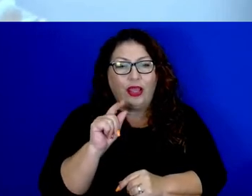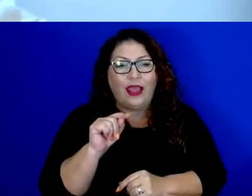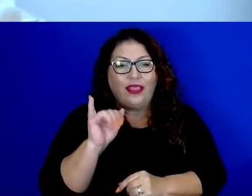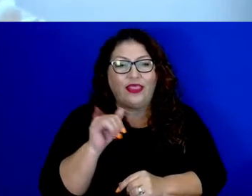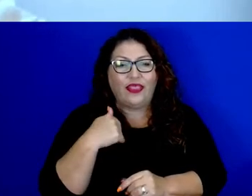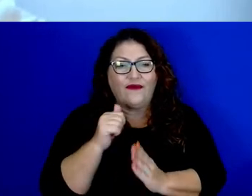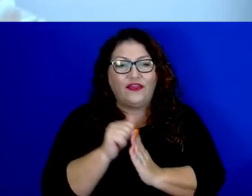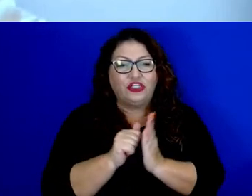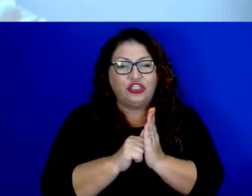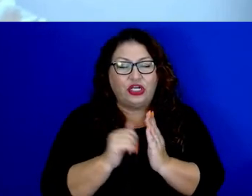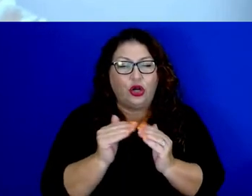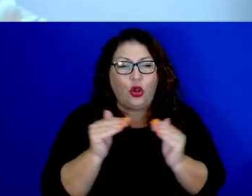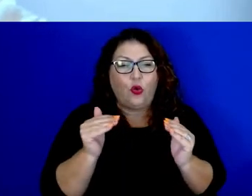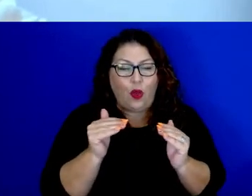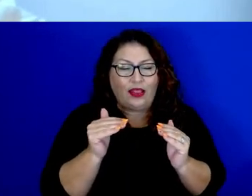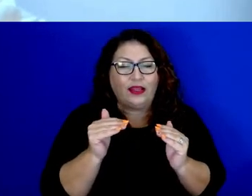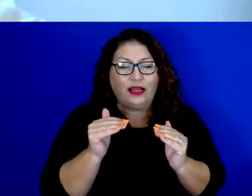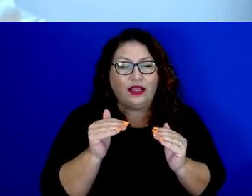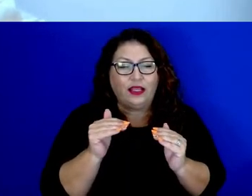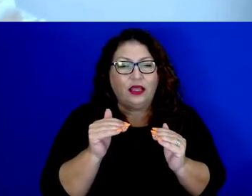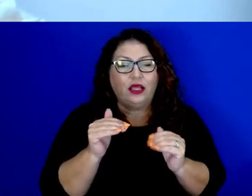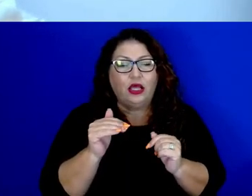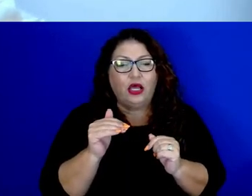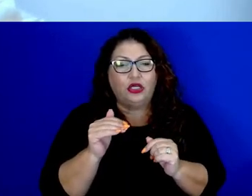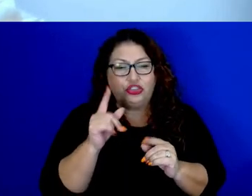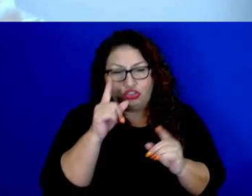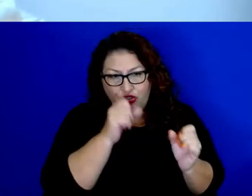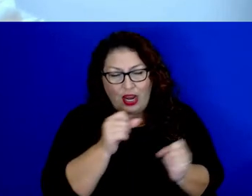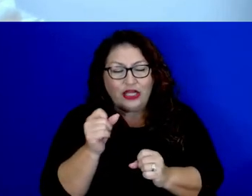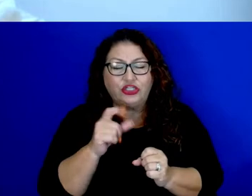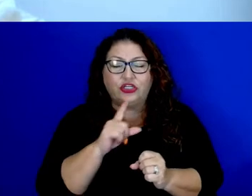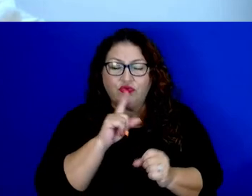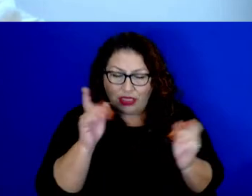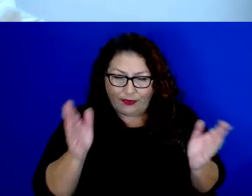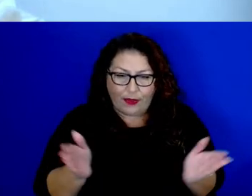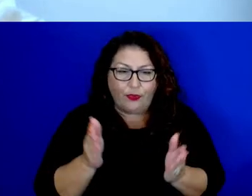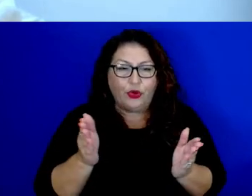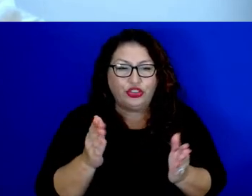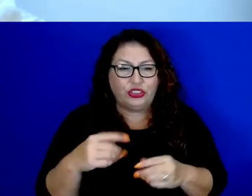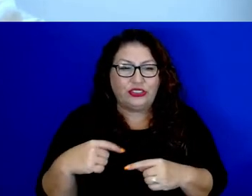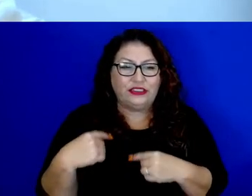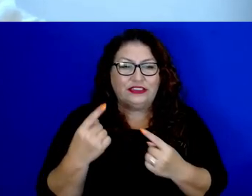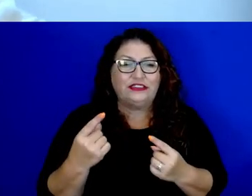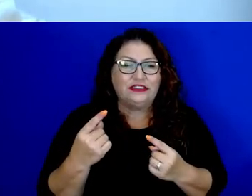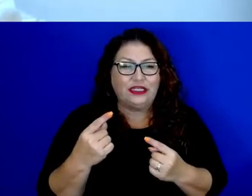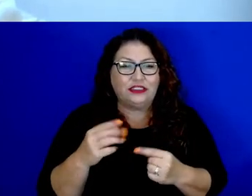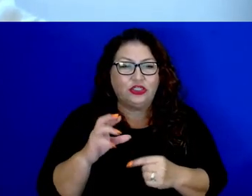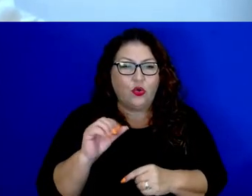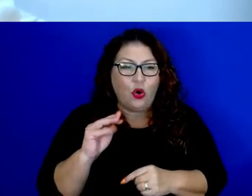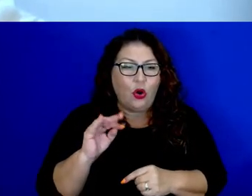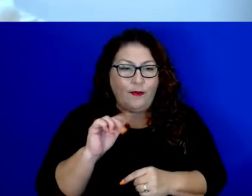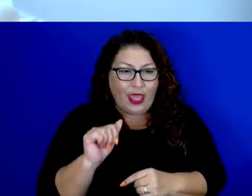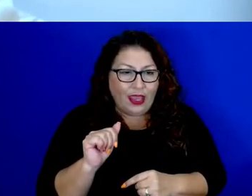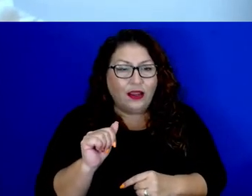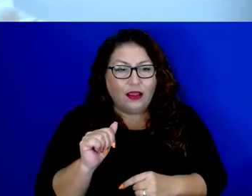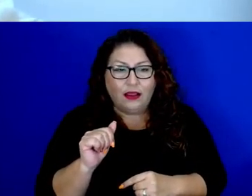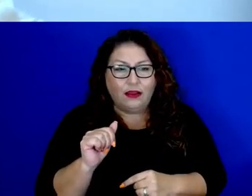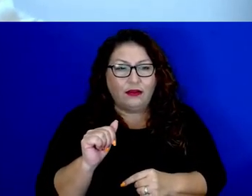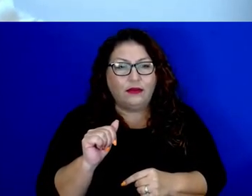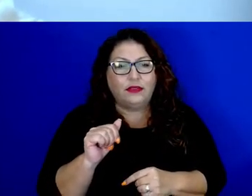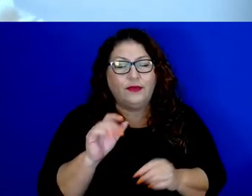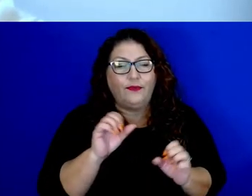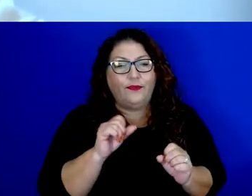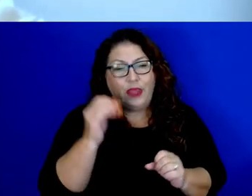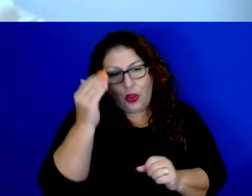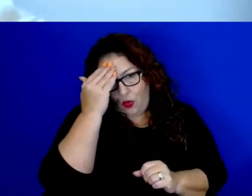fact that it has been pushing since the EU accession of Romania to be aware of this issue of